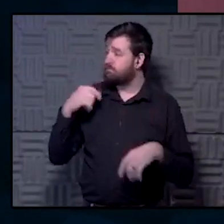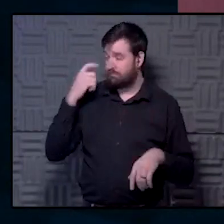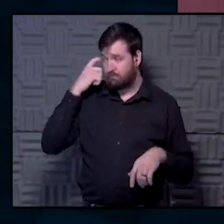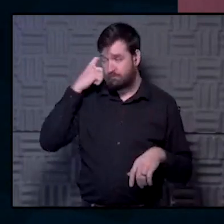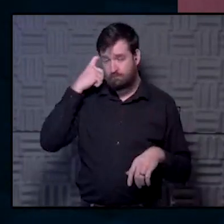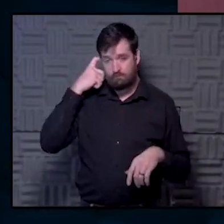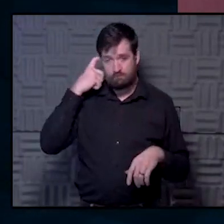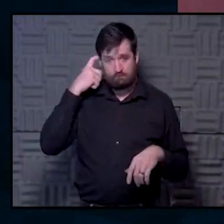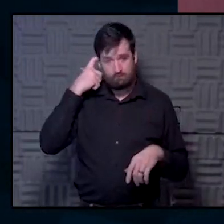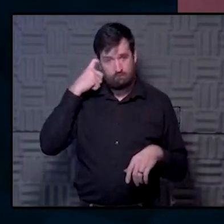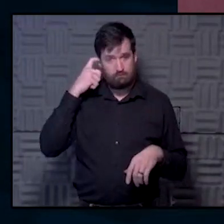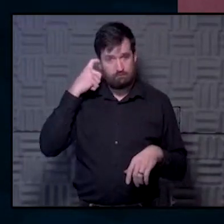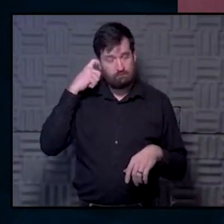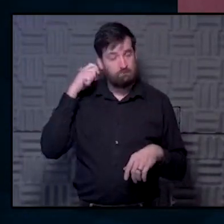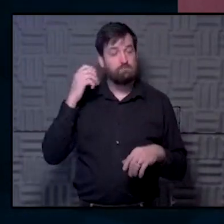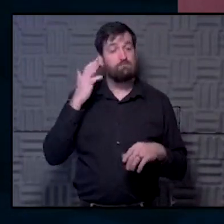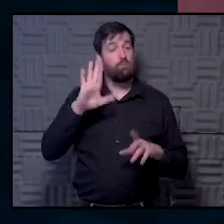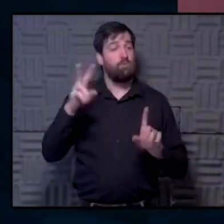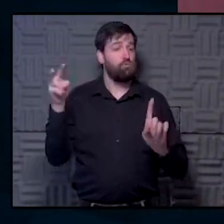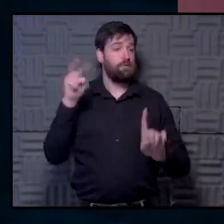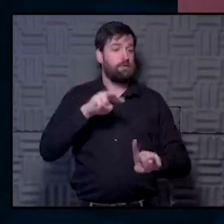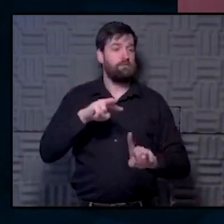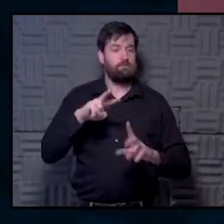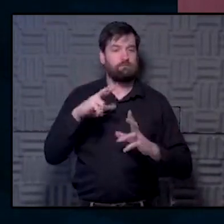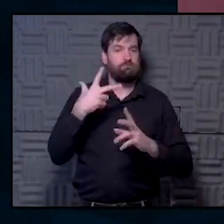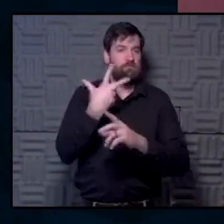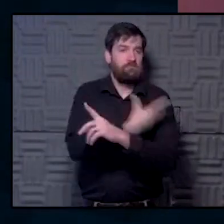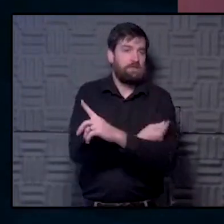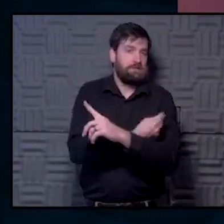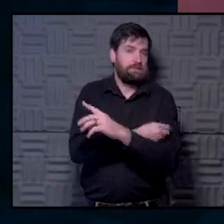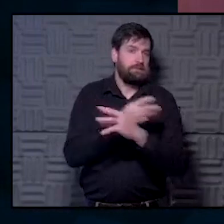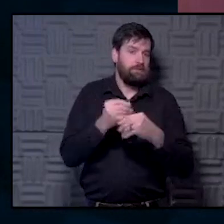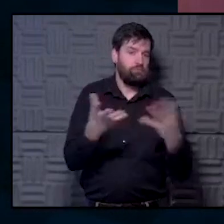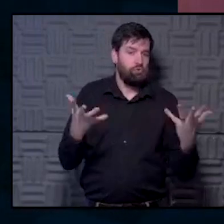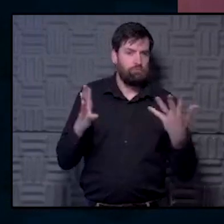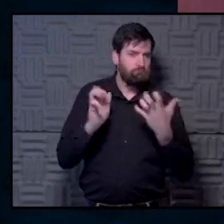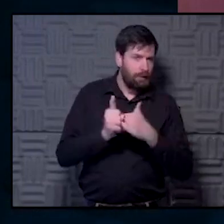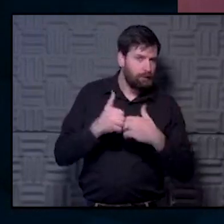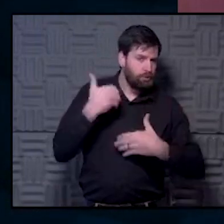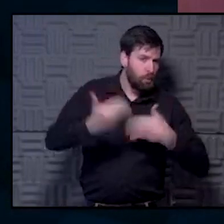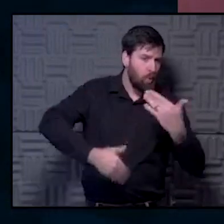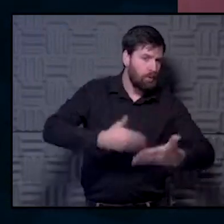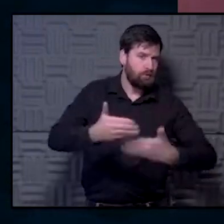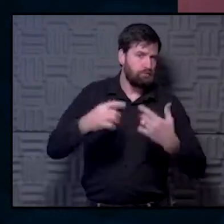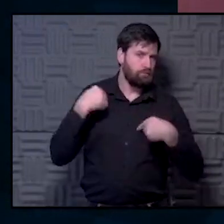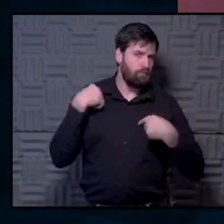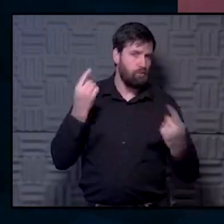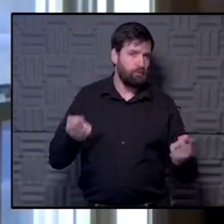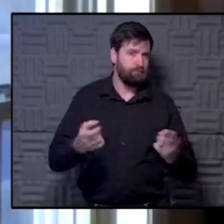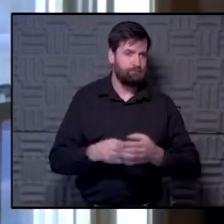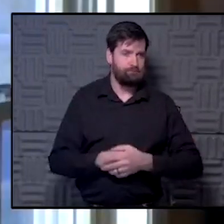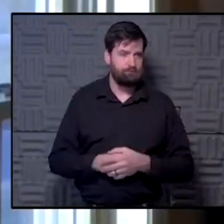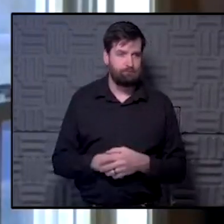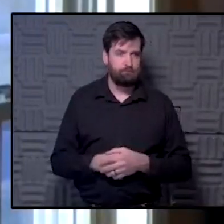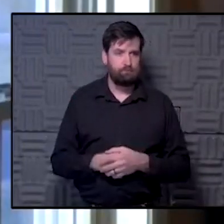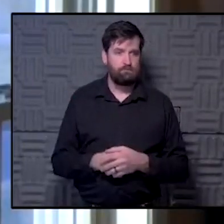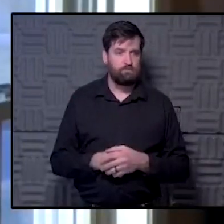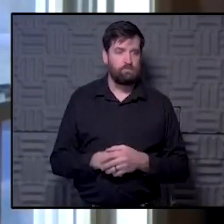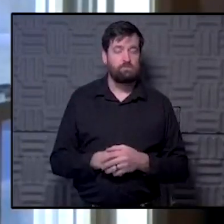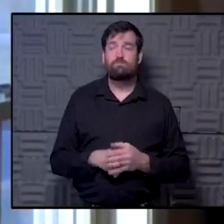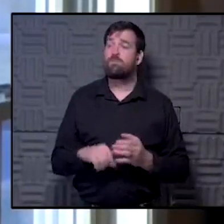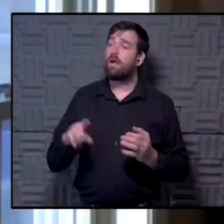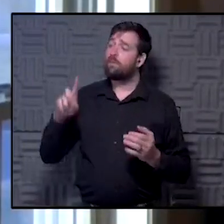that perspective, what's your take on how vaccine distribution is going across your region? I think